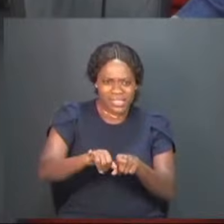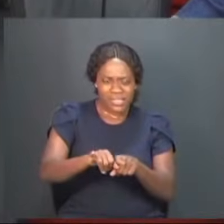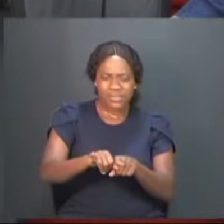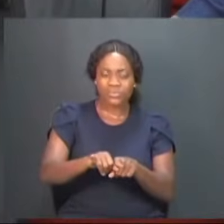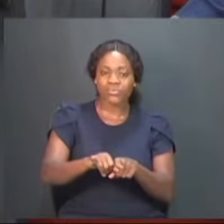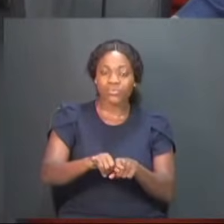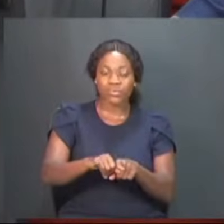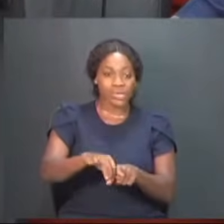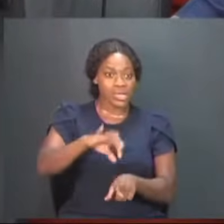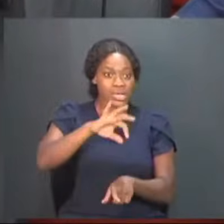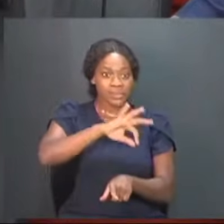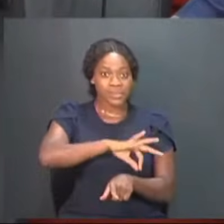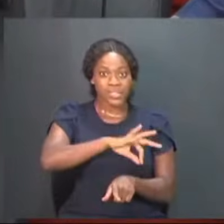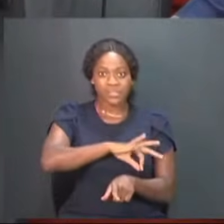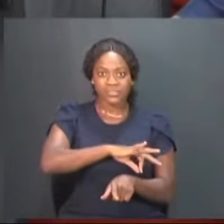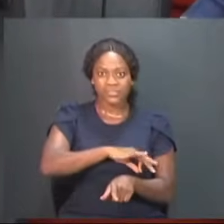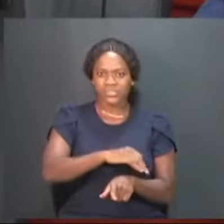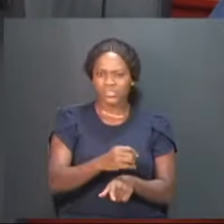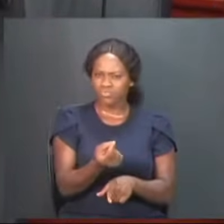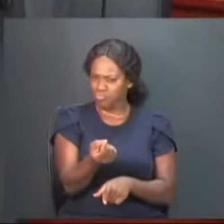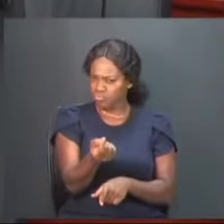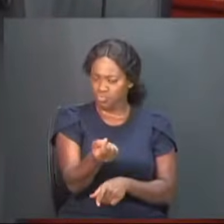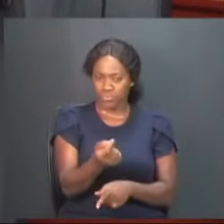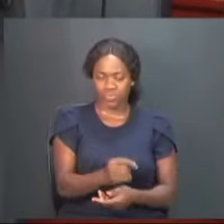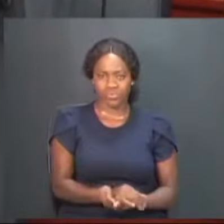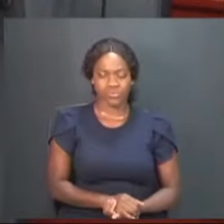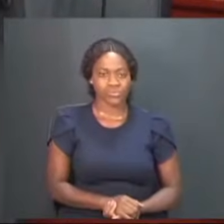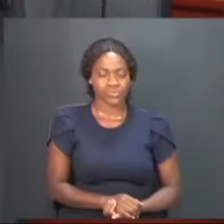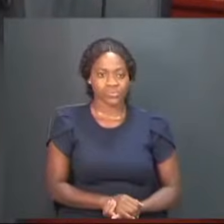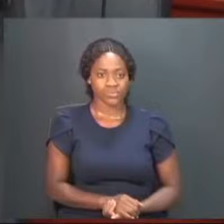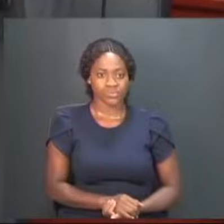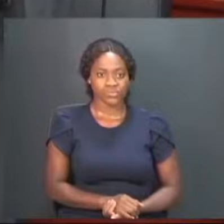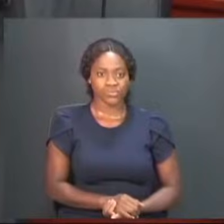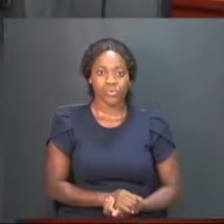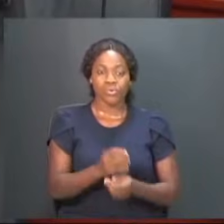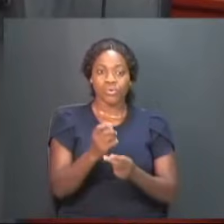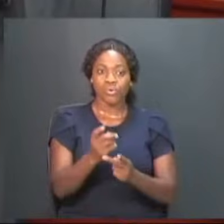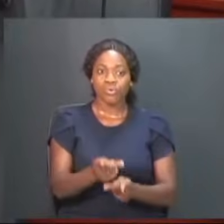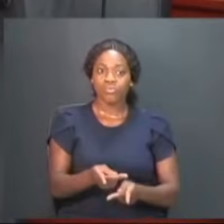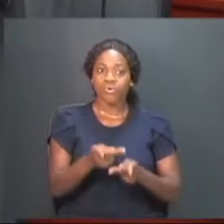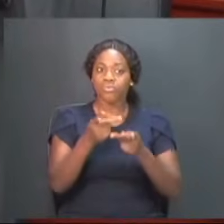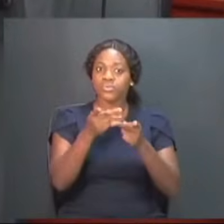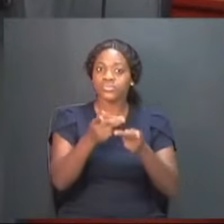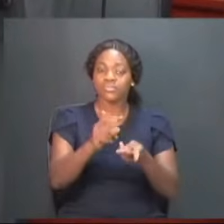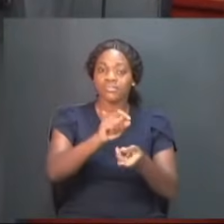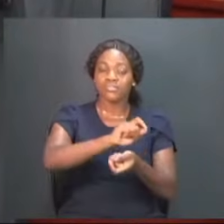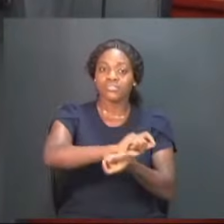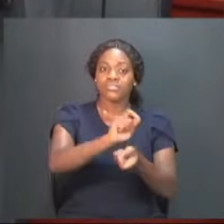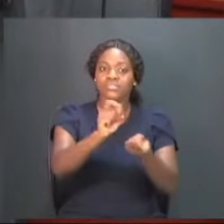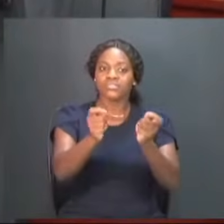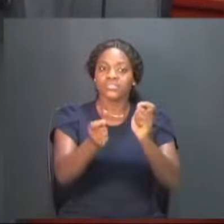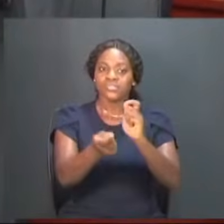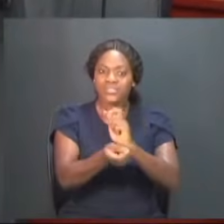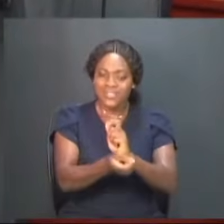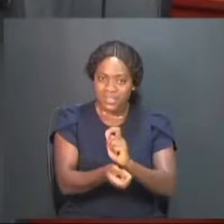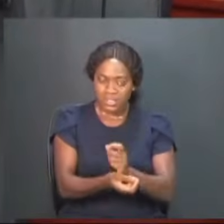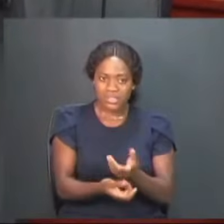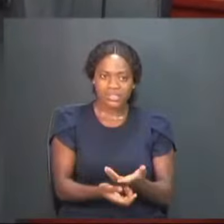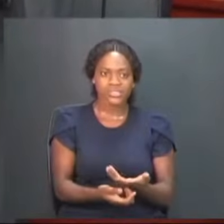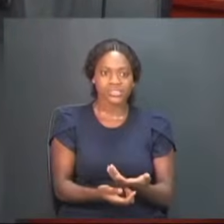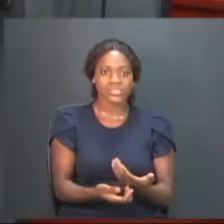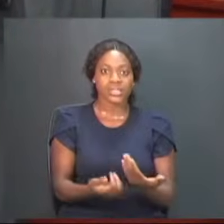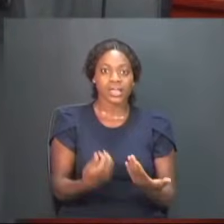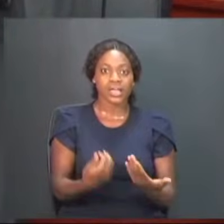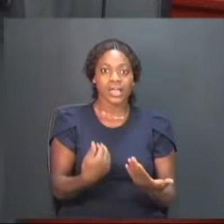very low rates of royalties. So the proposal is to change and structure our